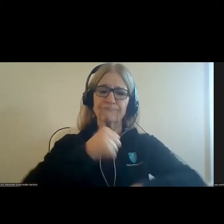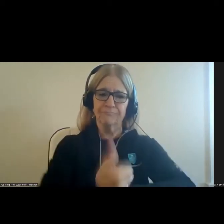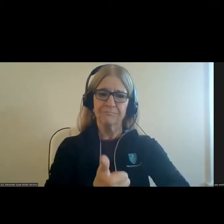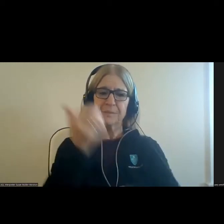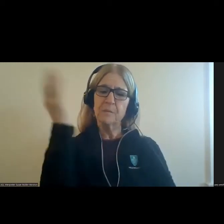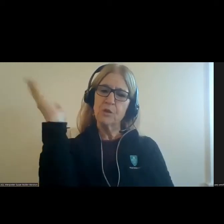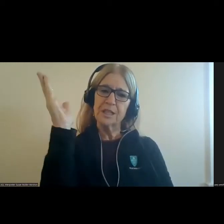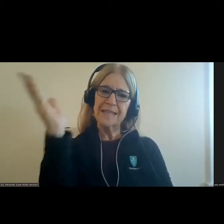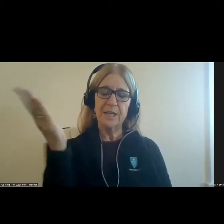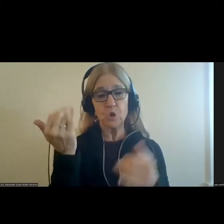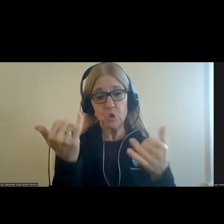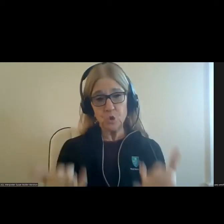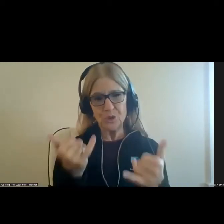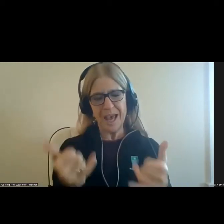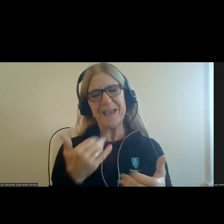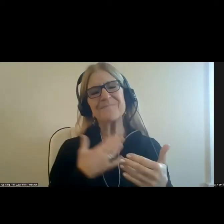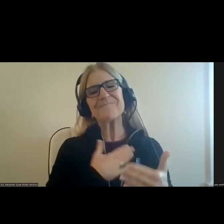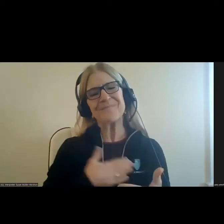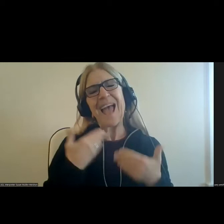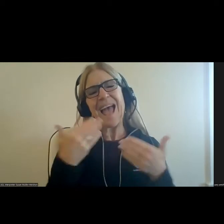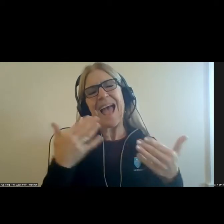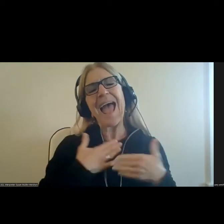together. Enjoy the presentation.